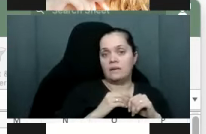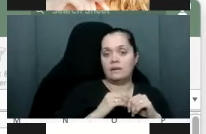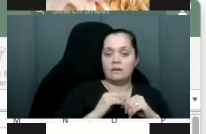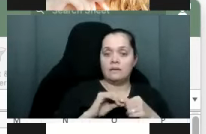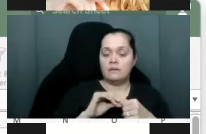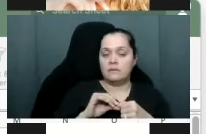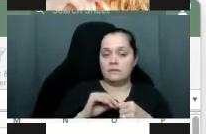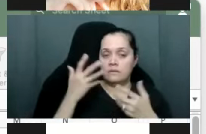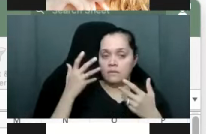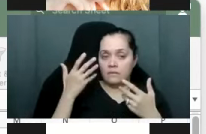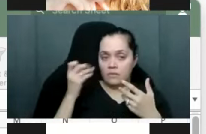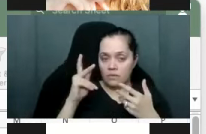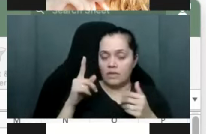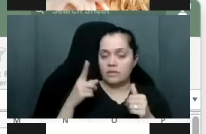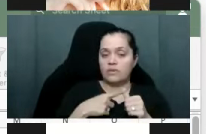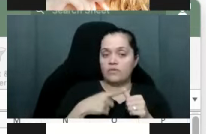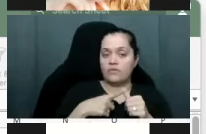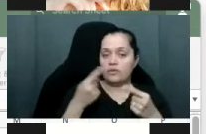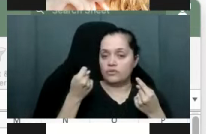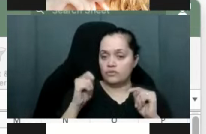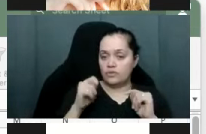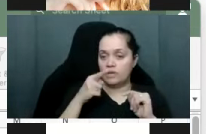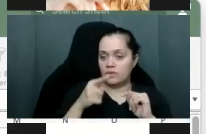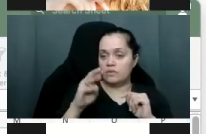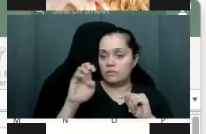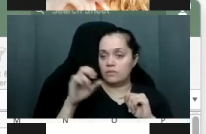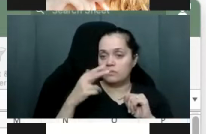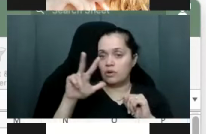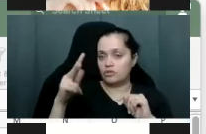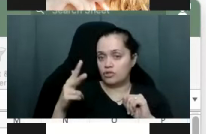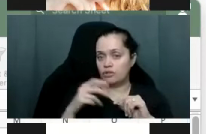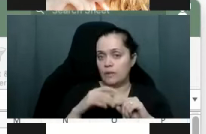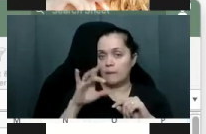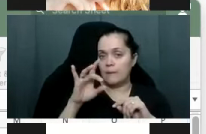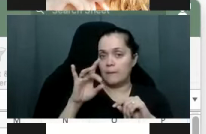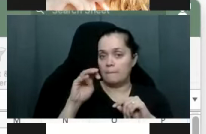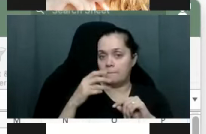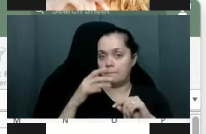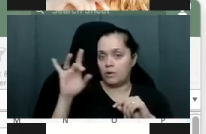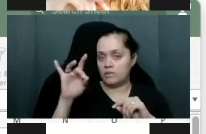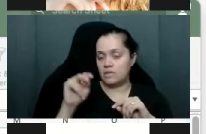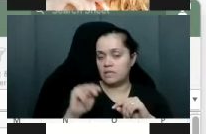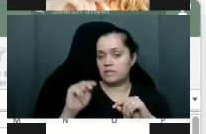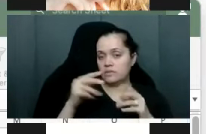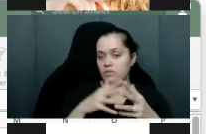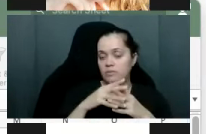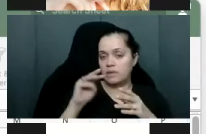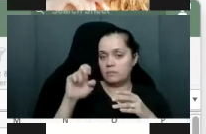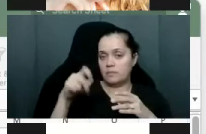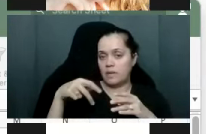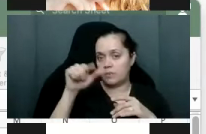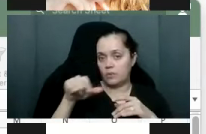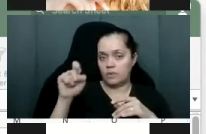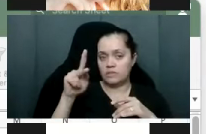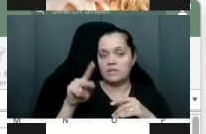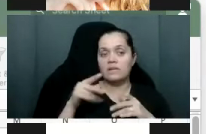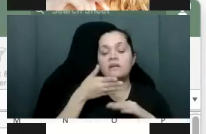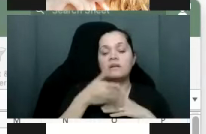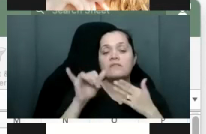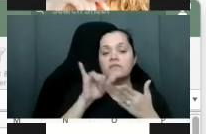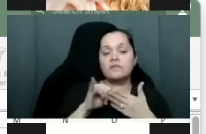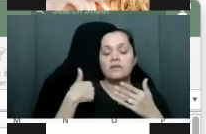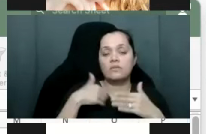All right, and our first try on those will be on March 3rd. March 8th, the North American map quiz. Yes, okay. After that, we